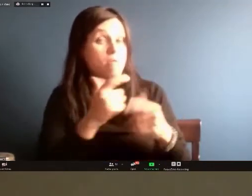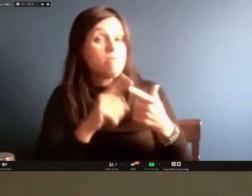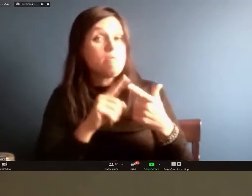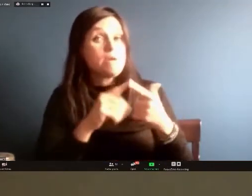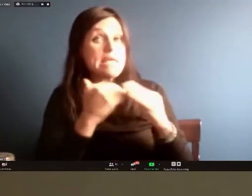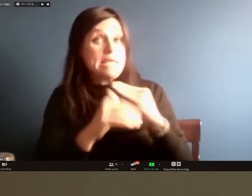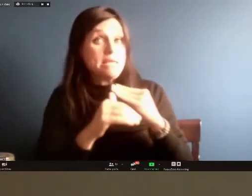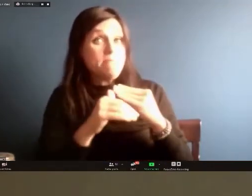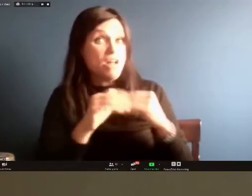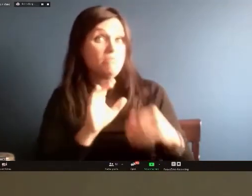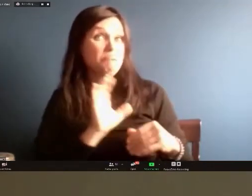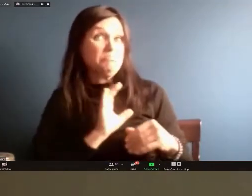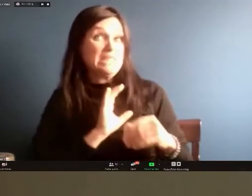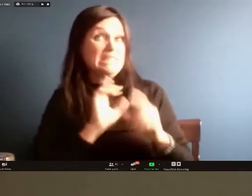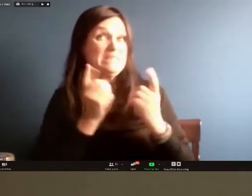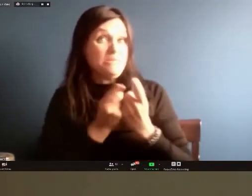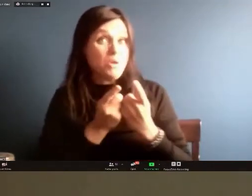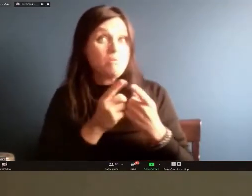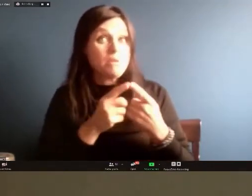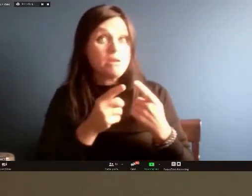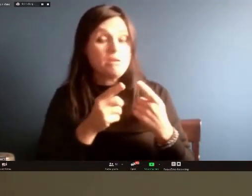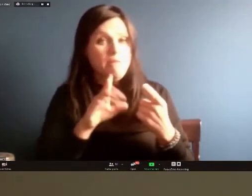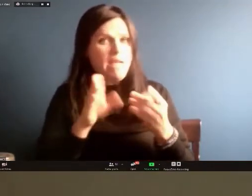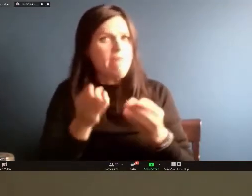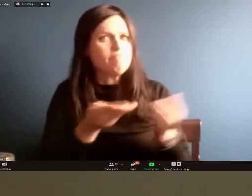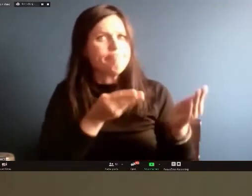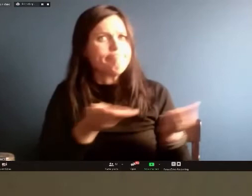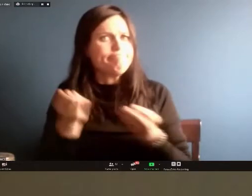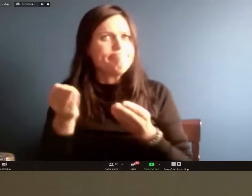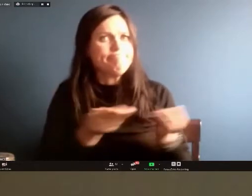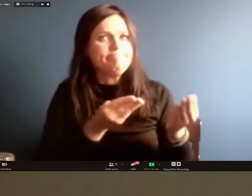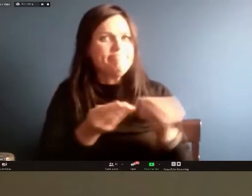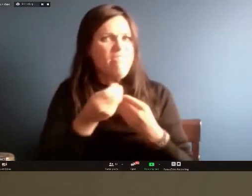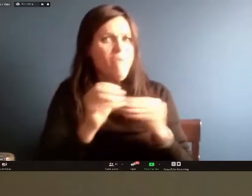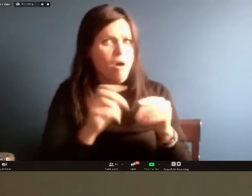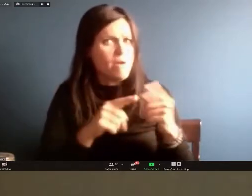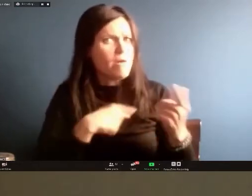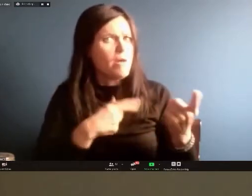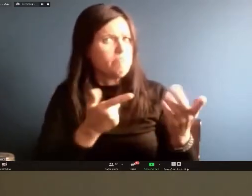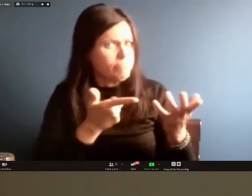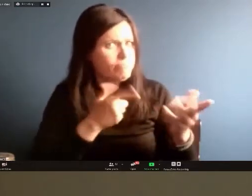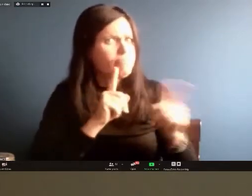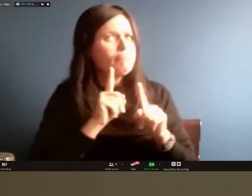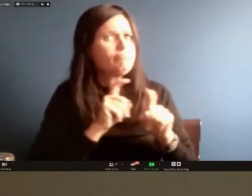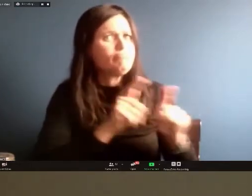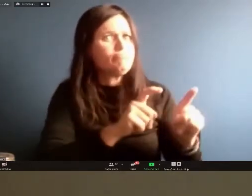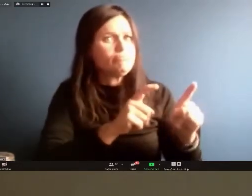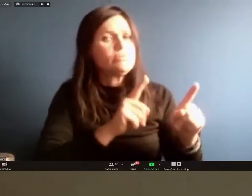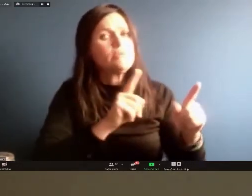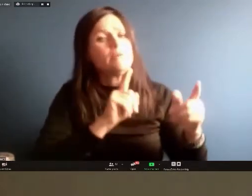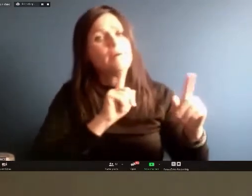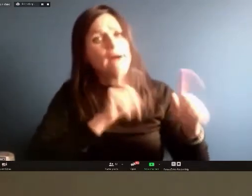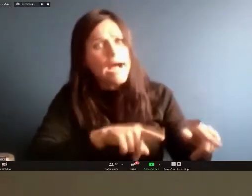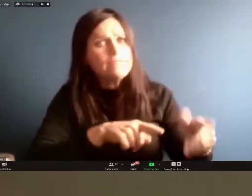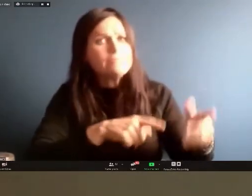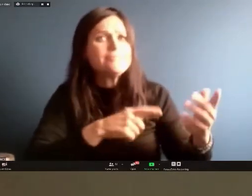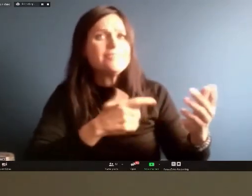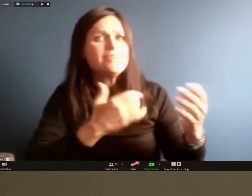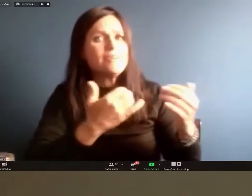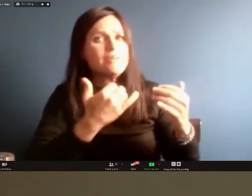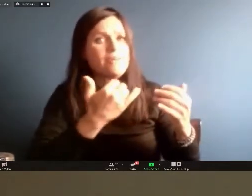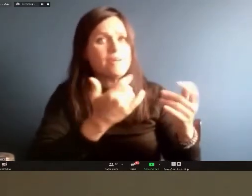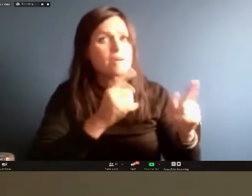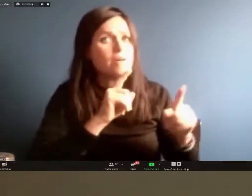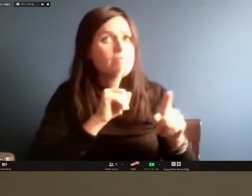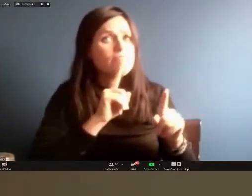local police department. They have a media liaison office, and they've always been so helpful to me, getting back to me really quickly, answering all of my